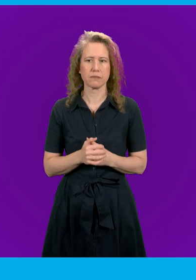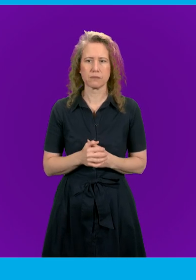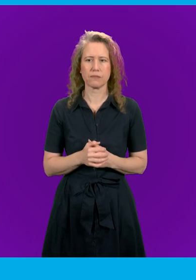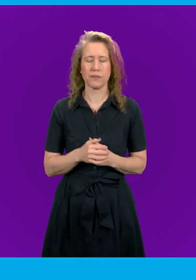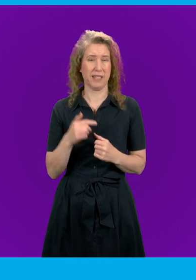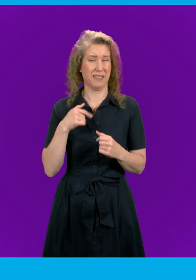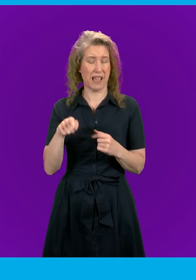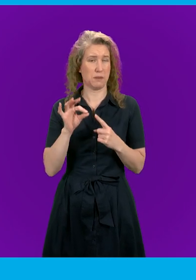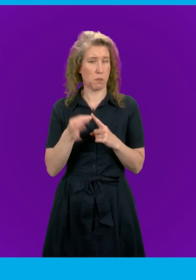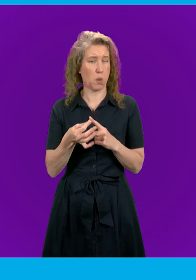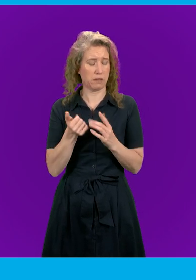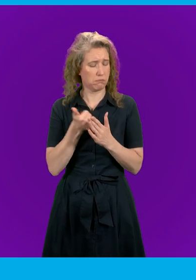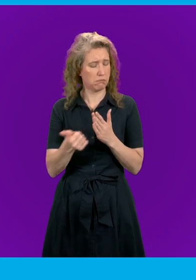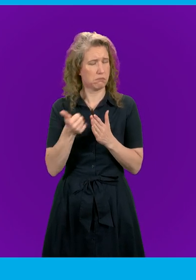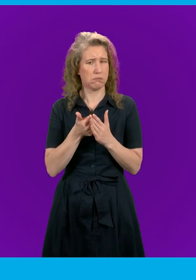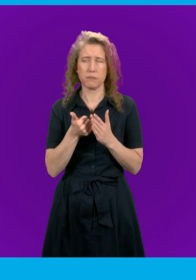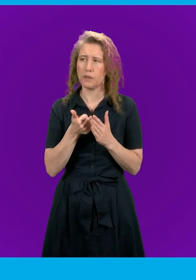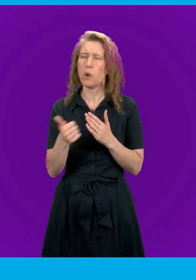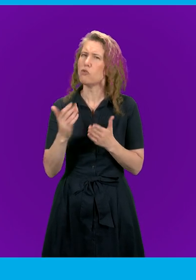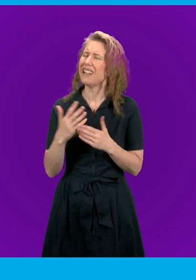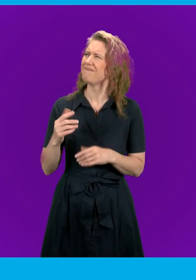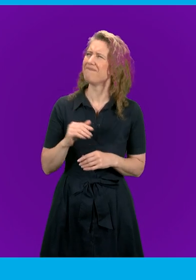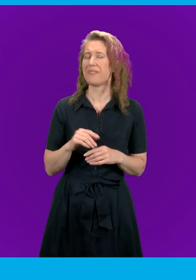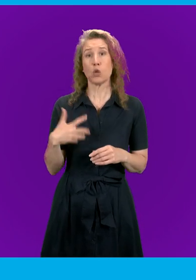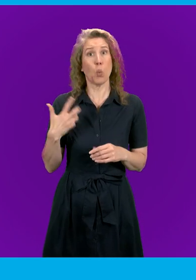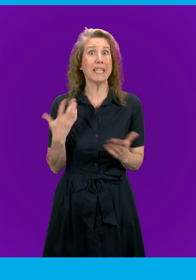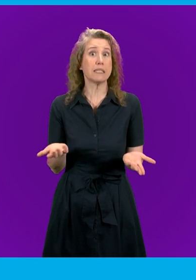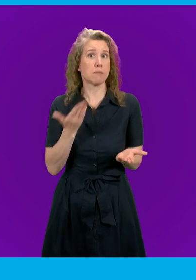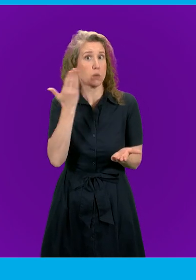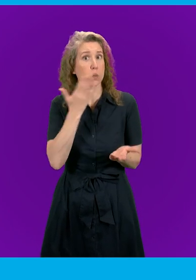we often almost got annoyed about in school.